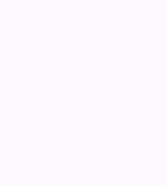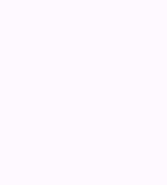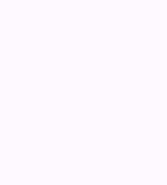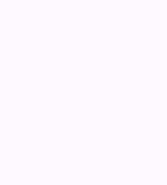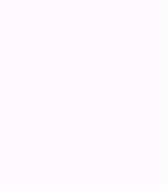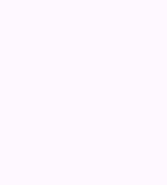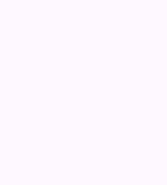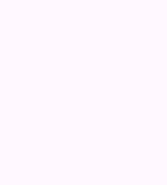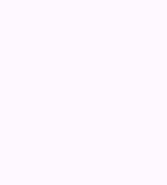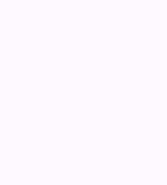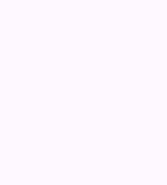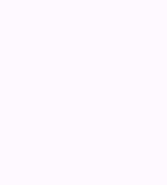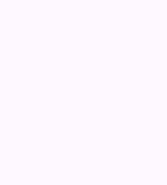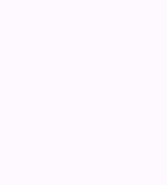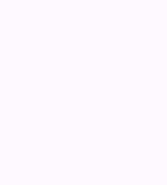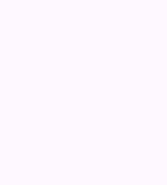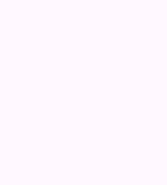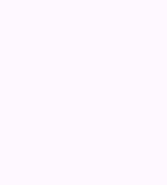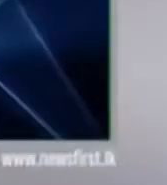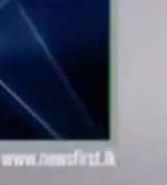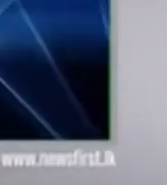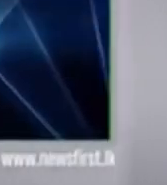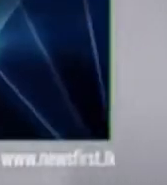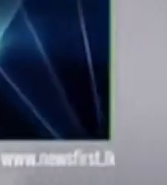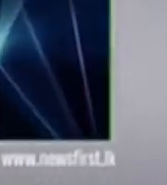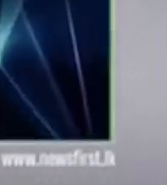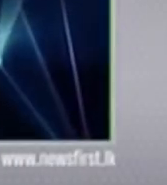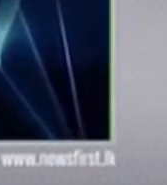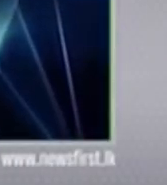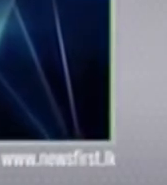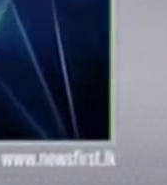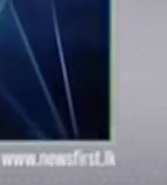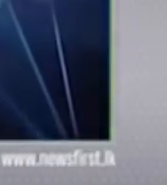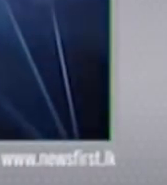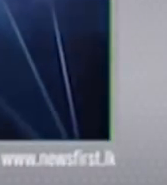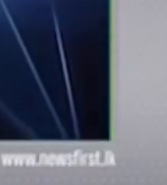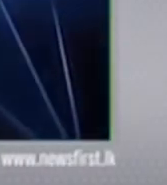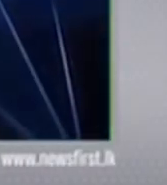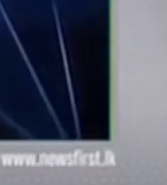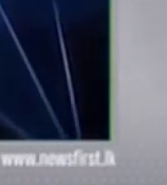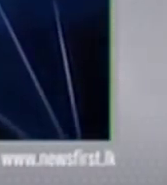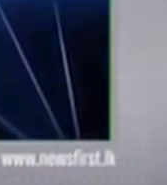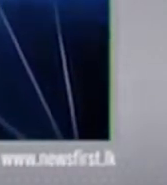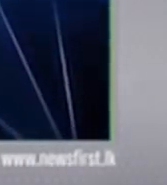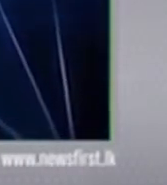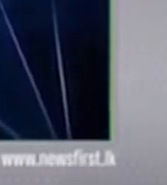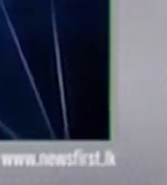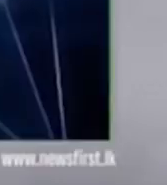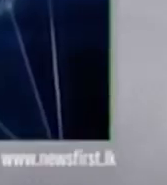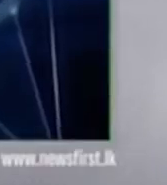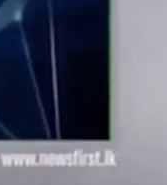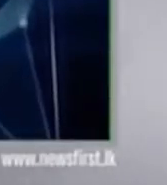Organized by Slit Institute. Tech Bus. Main sponsor.